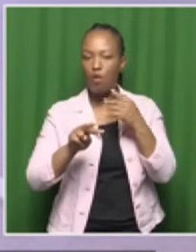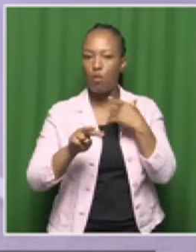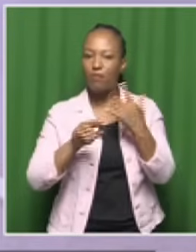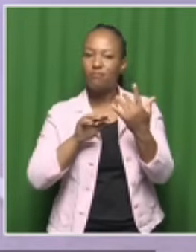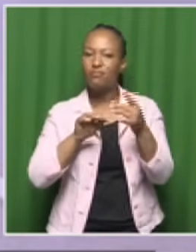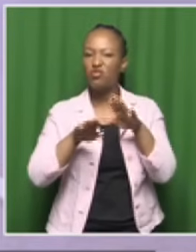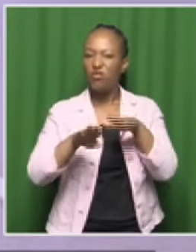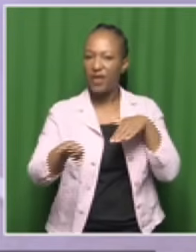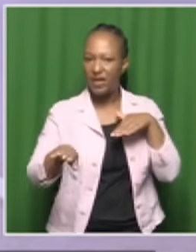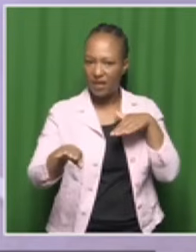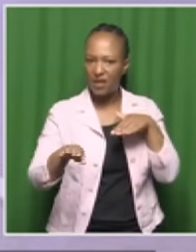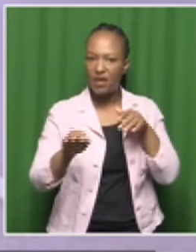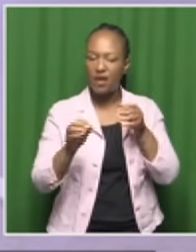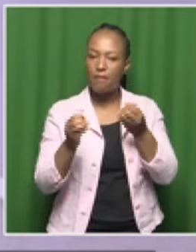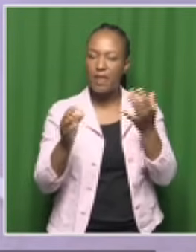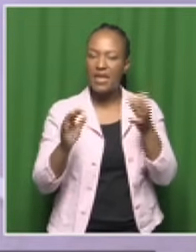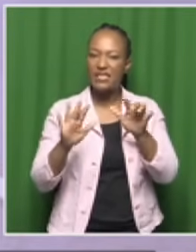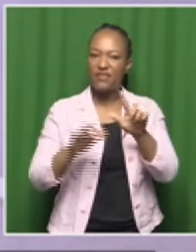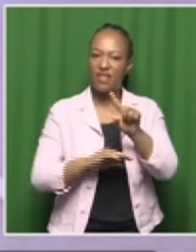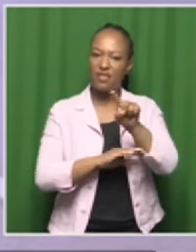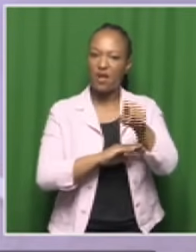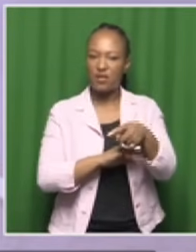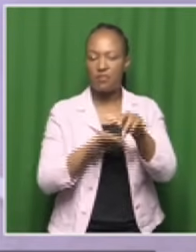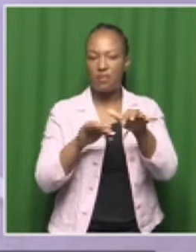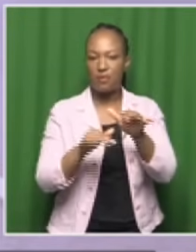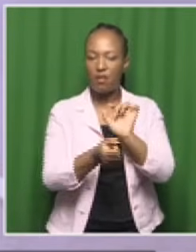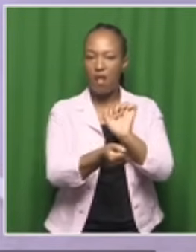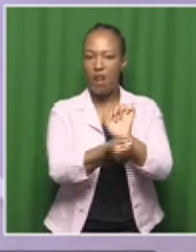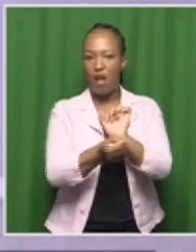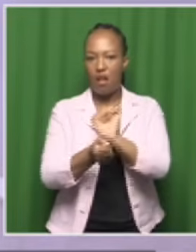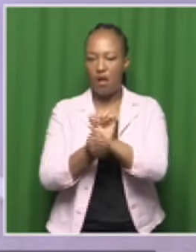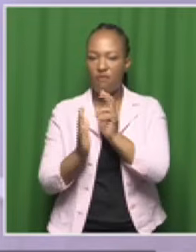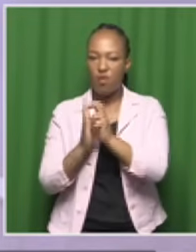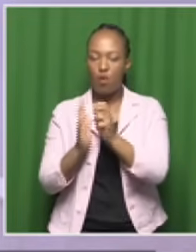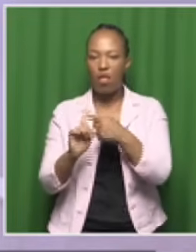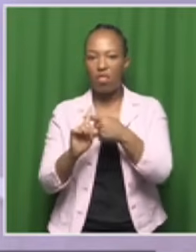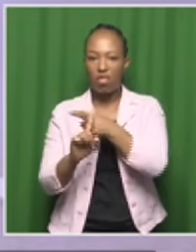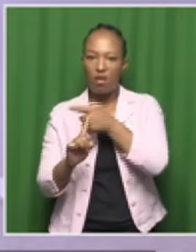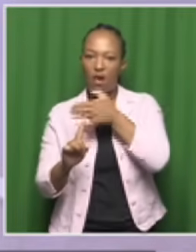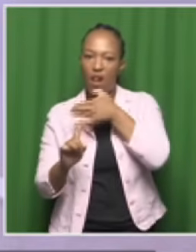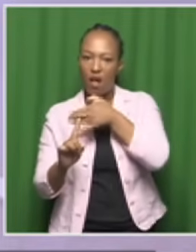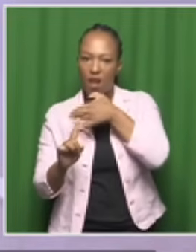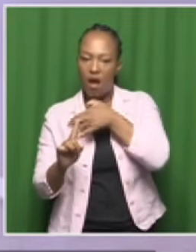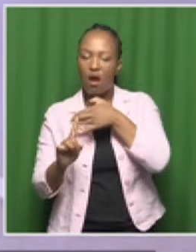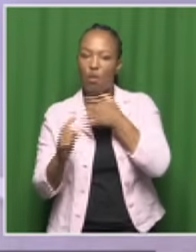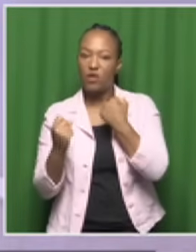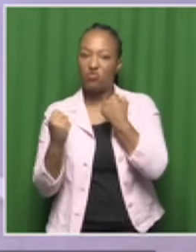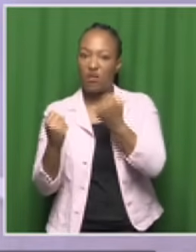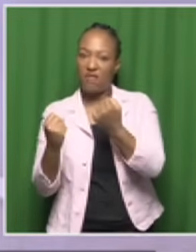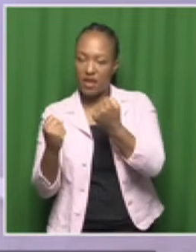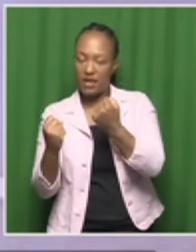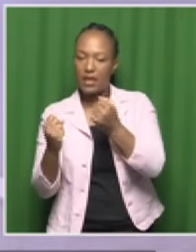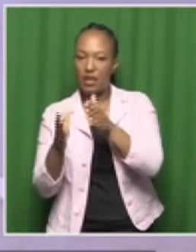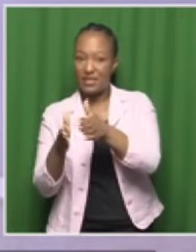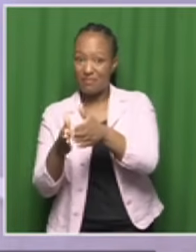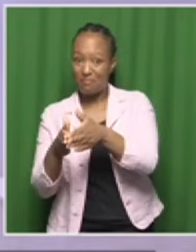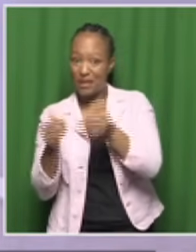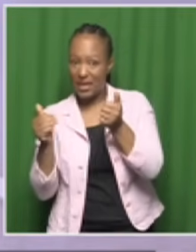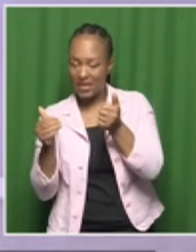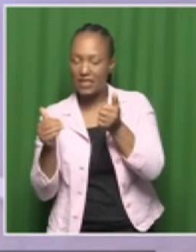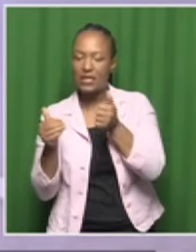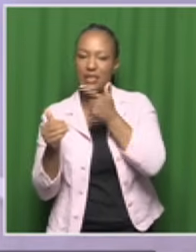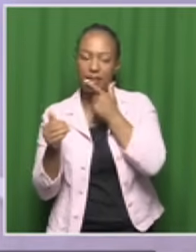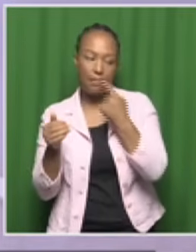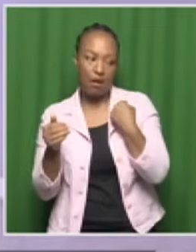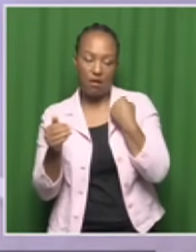than 7,000 people having been arrested for various traffic violations, including drunk driving and speeding since the beginning of December. To talk more